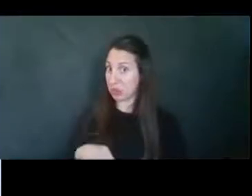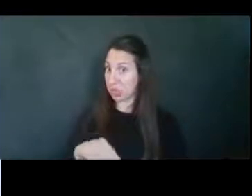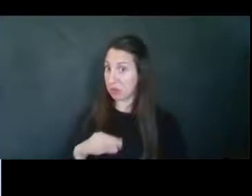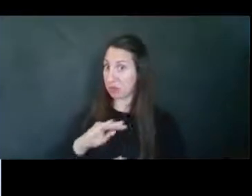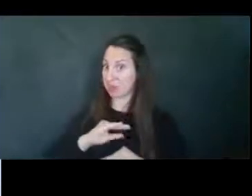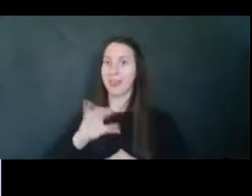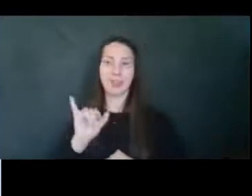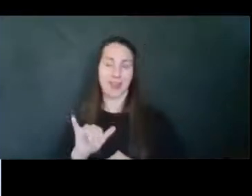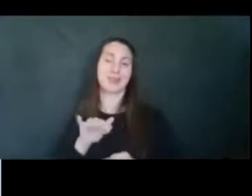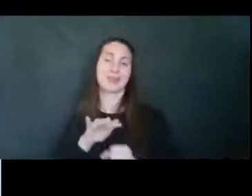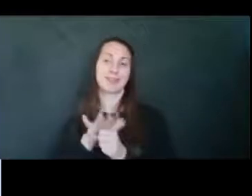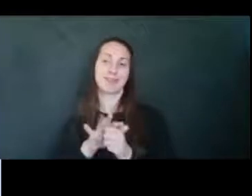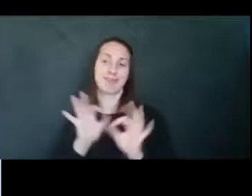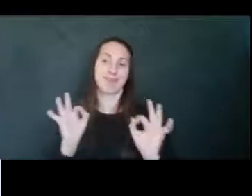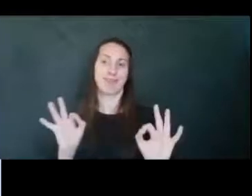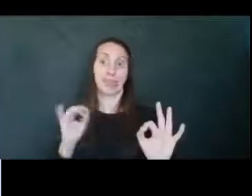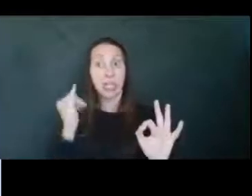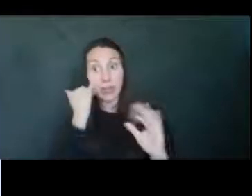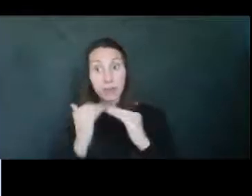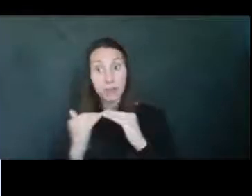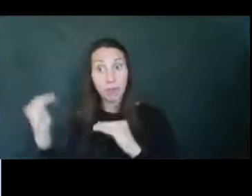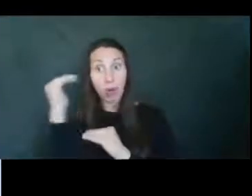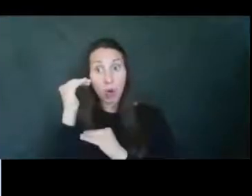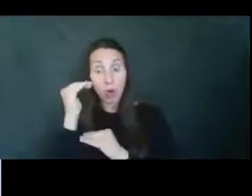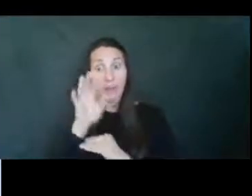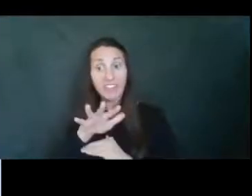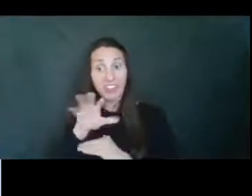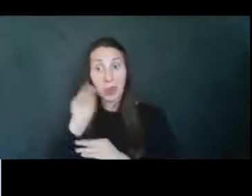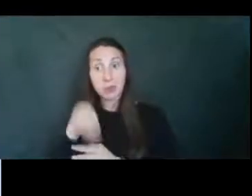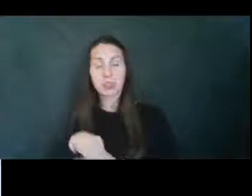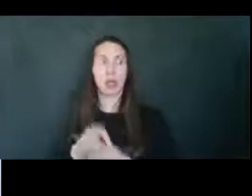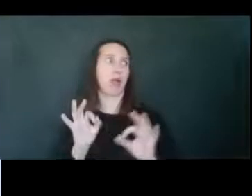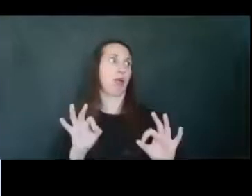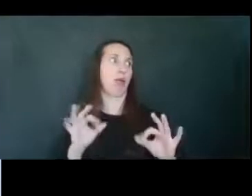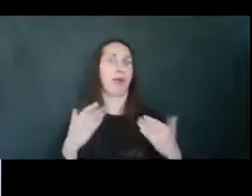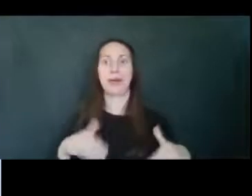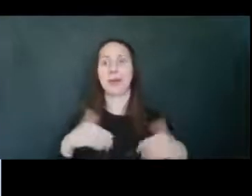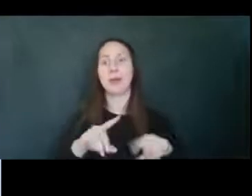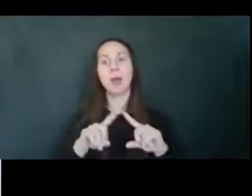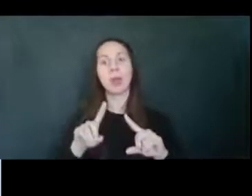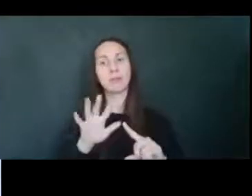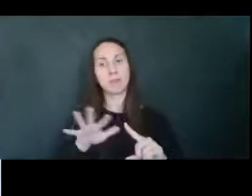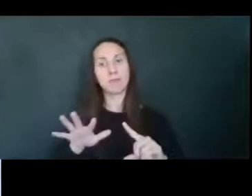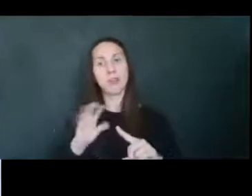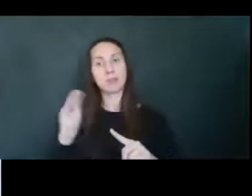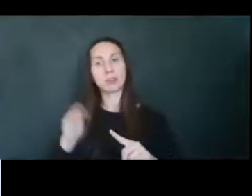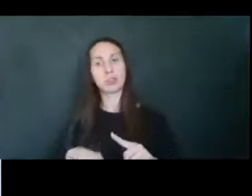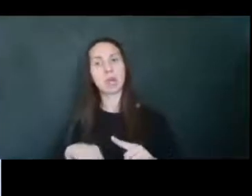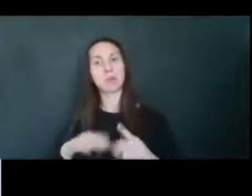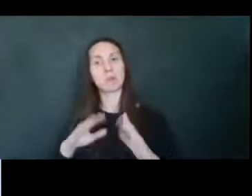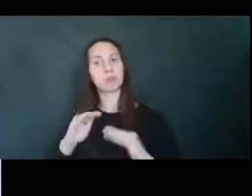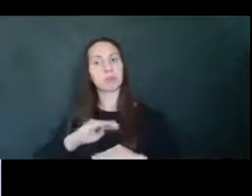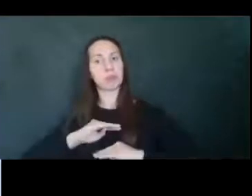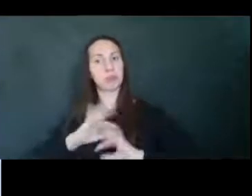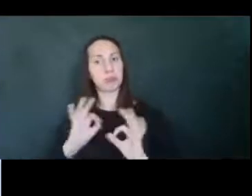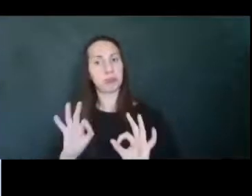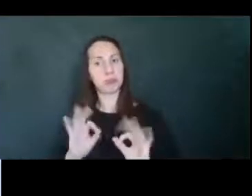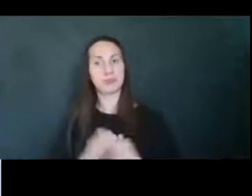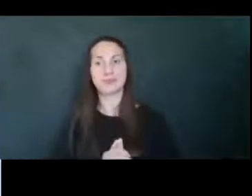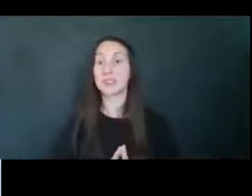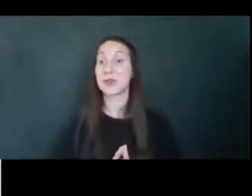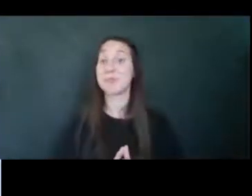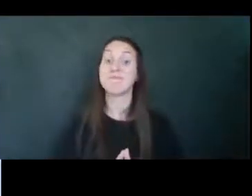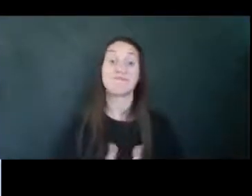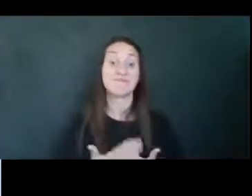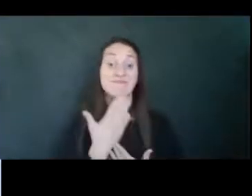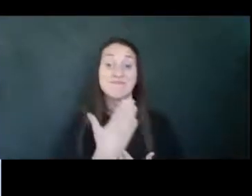than that, that's over the moon. So that's what I wanted to share for a starter. I welcome any questions